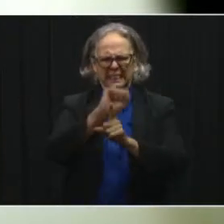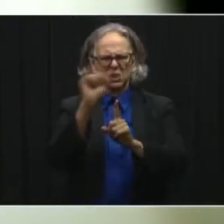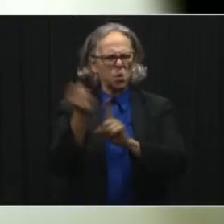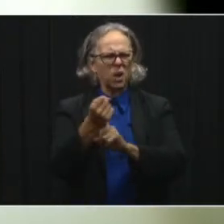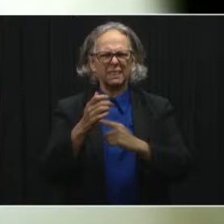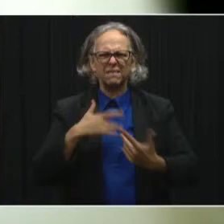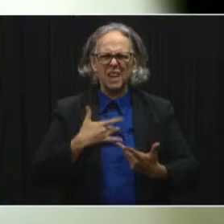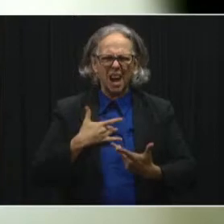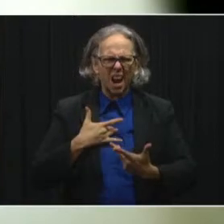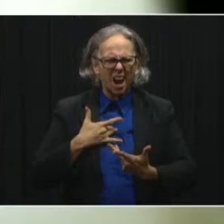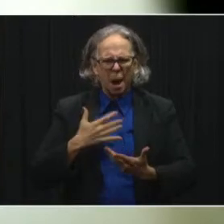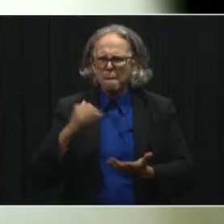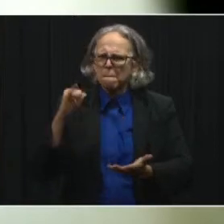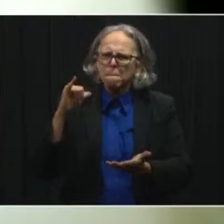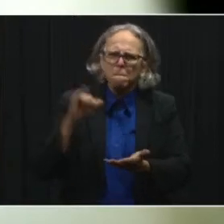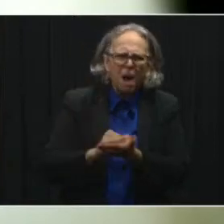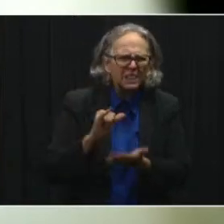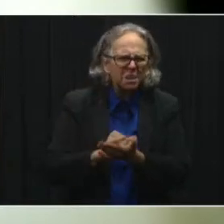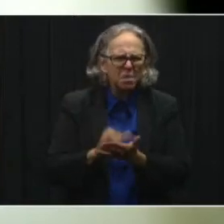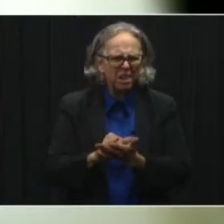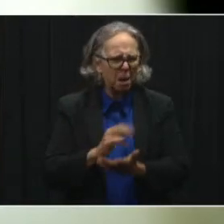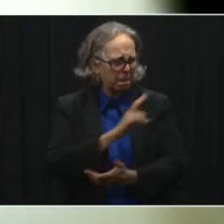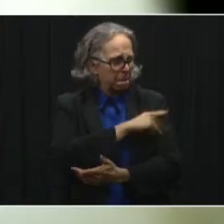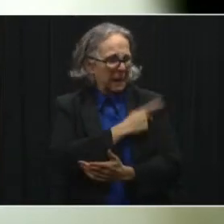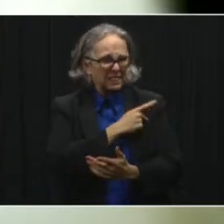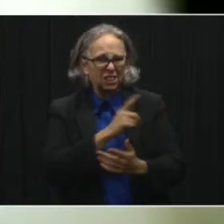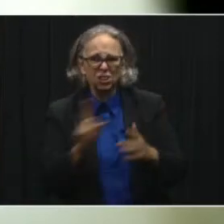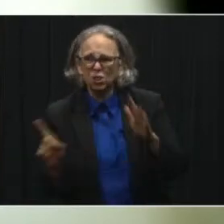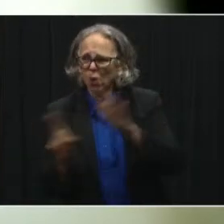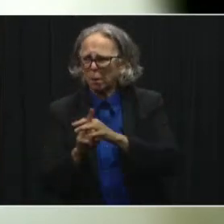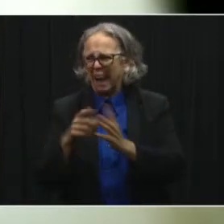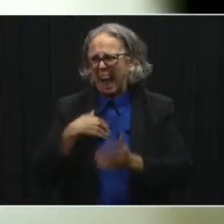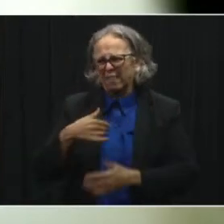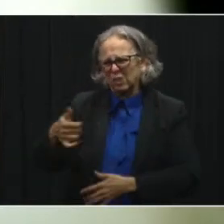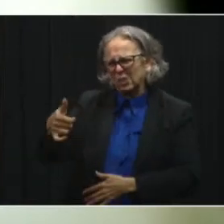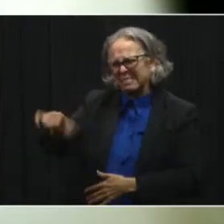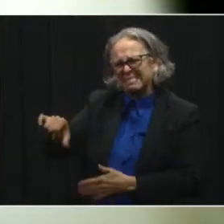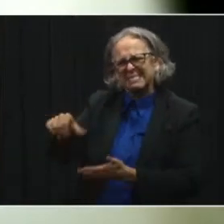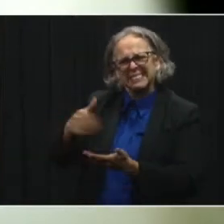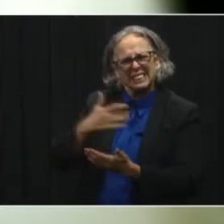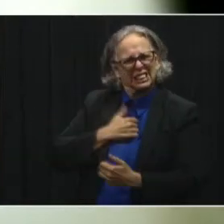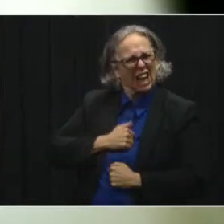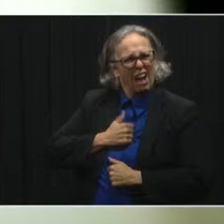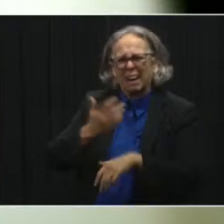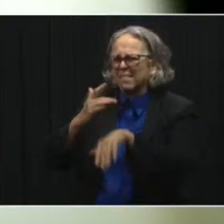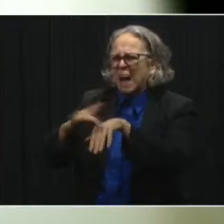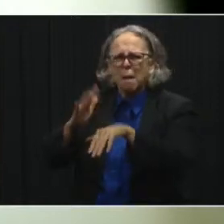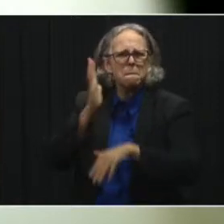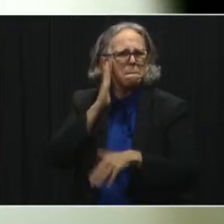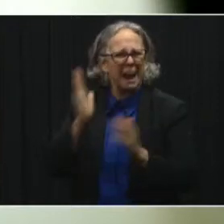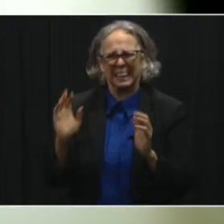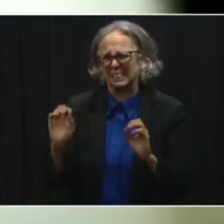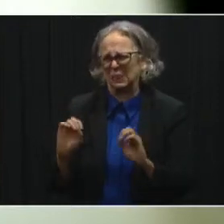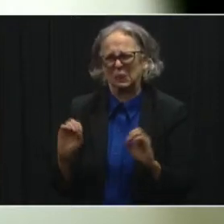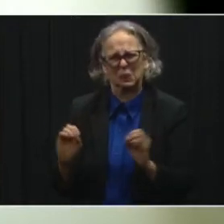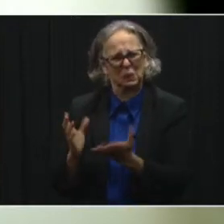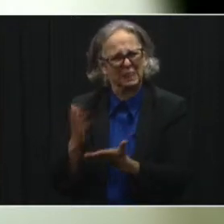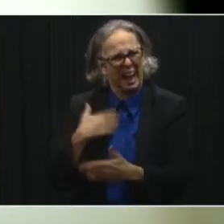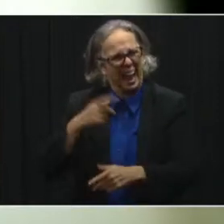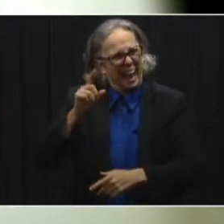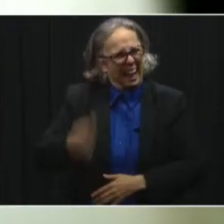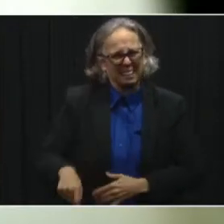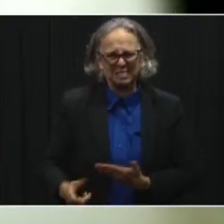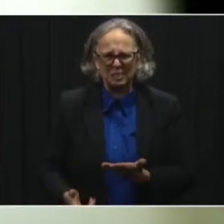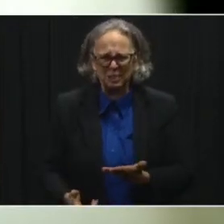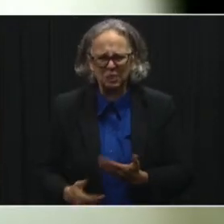not have the space for patients who would otherwise benefit from receiving their care at these large academic medical centers. A critically ill